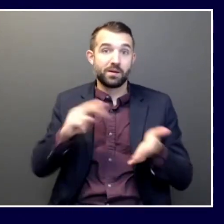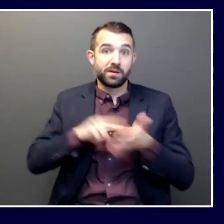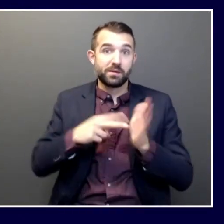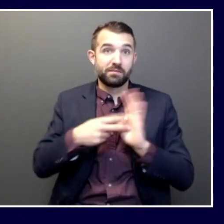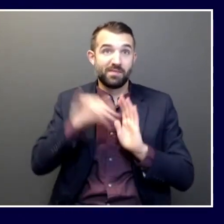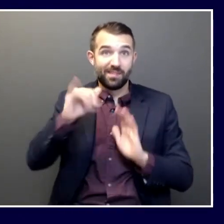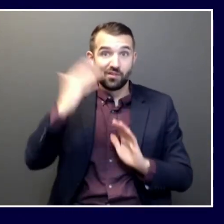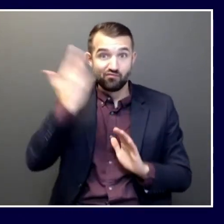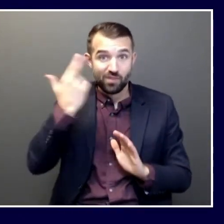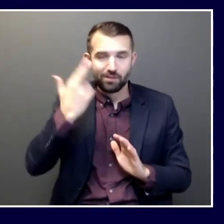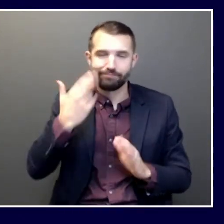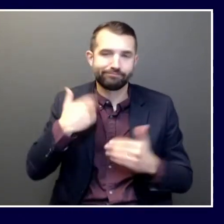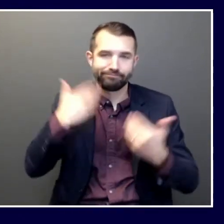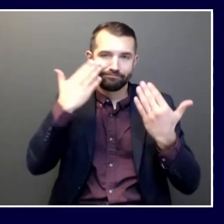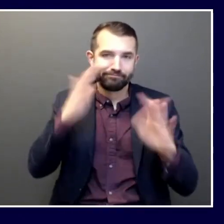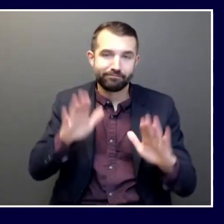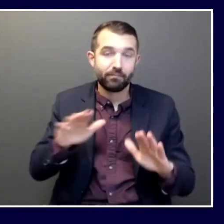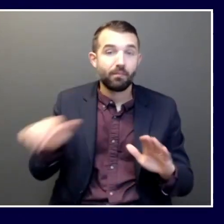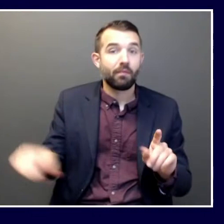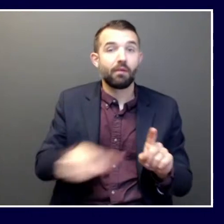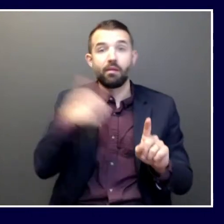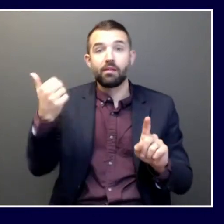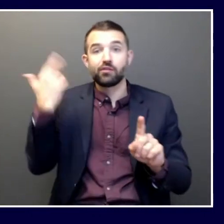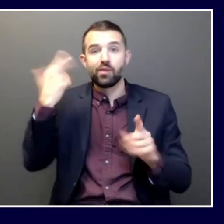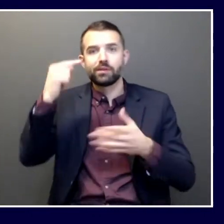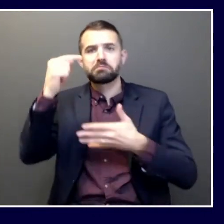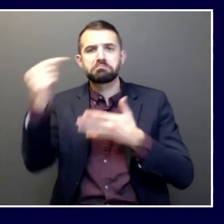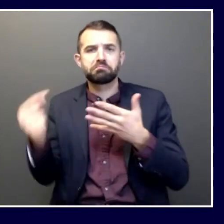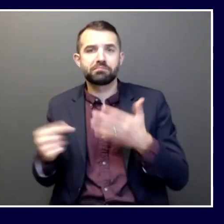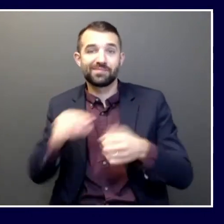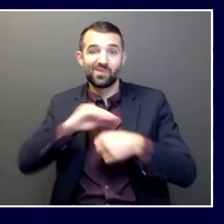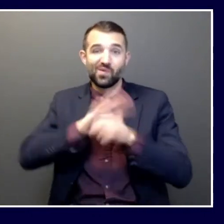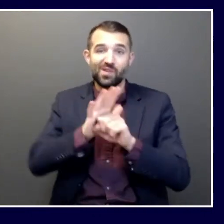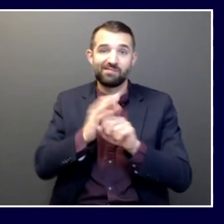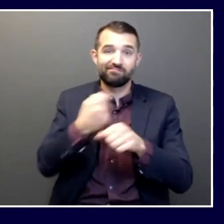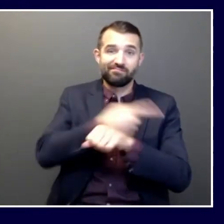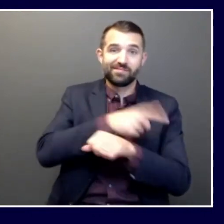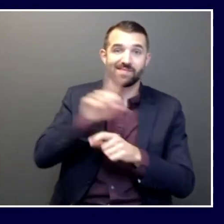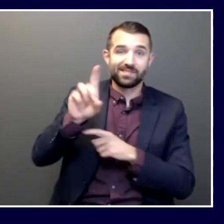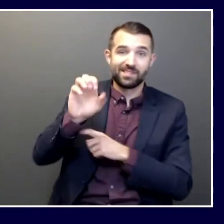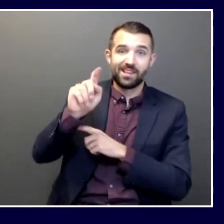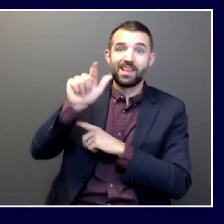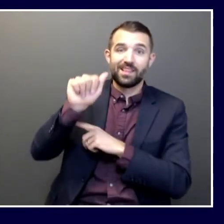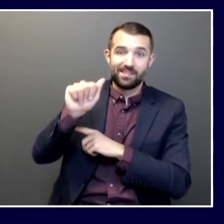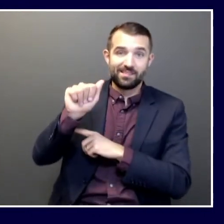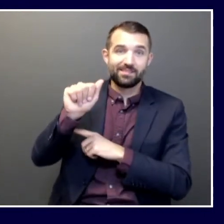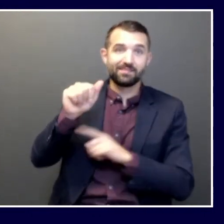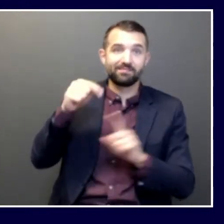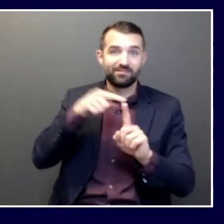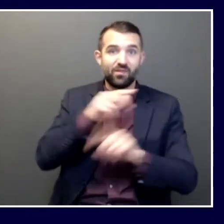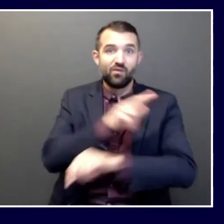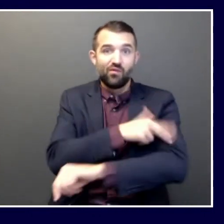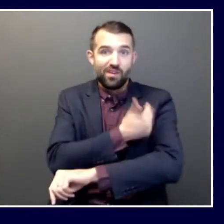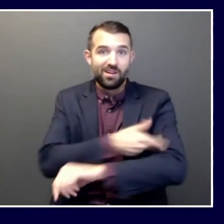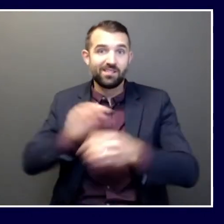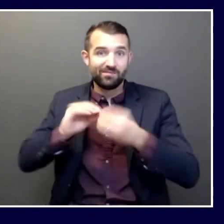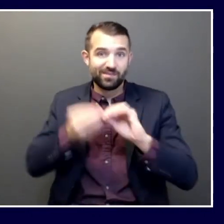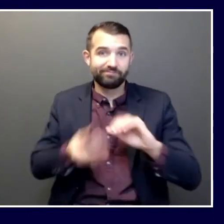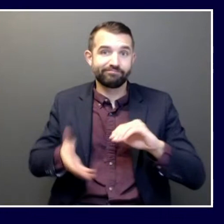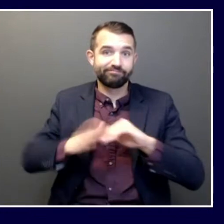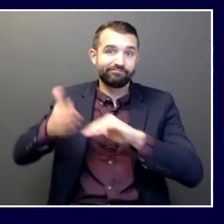factors with the continued presence of the Delta variant, high levels of hospitalization, COVID just being more in